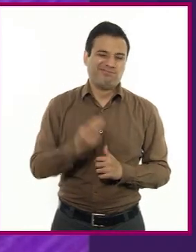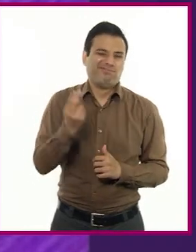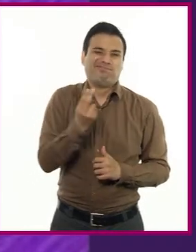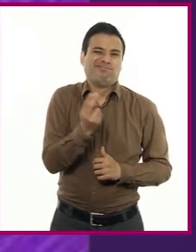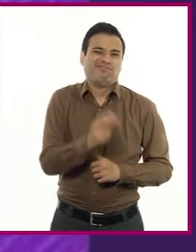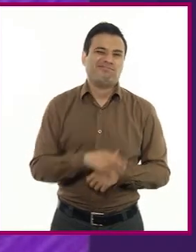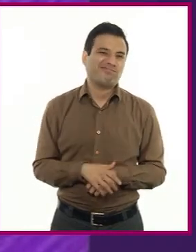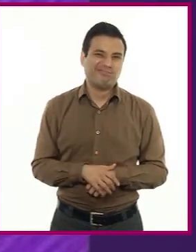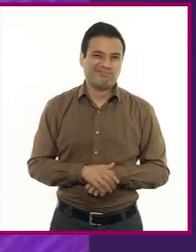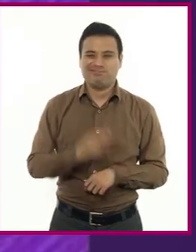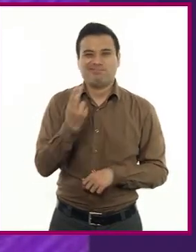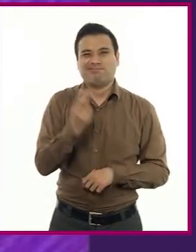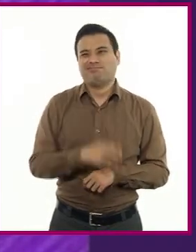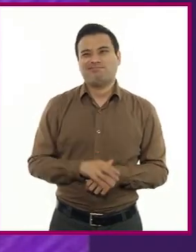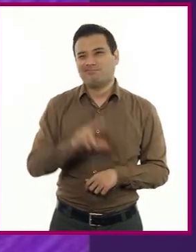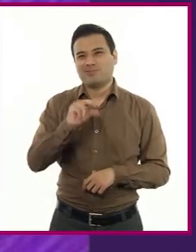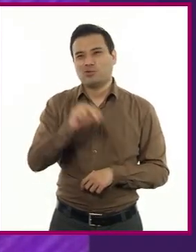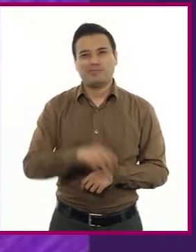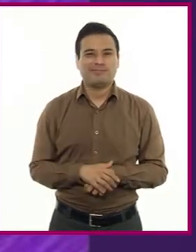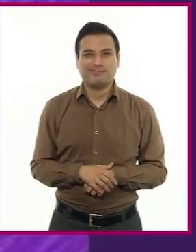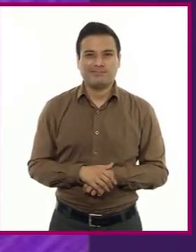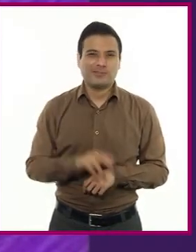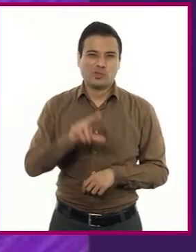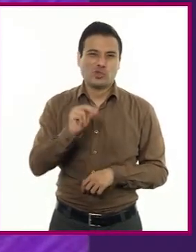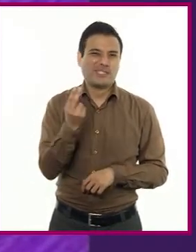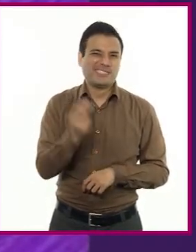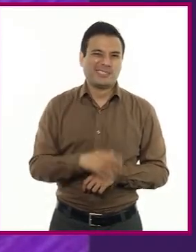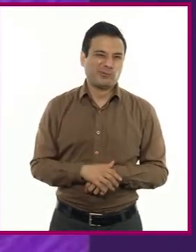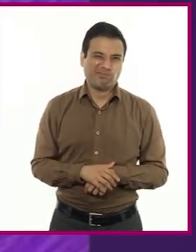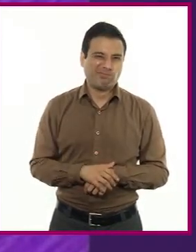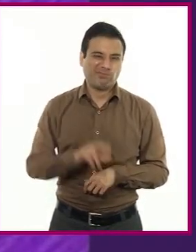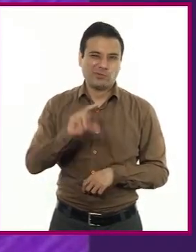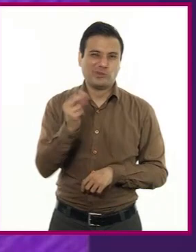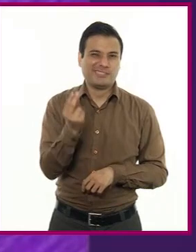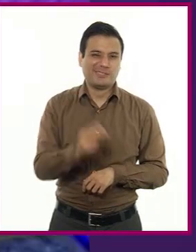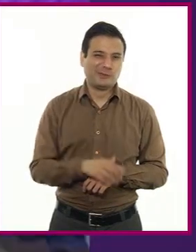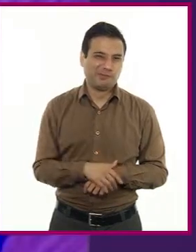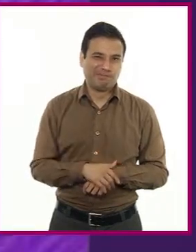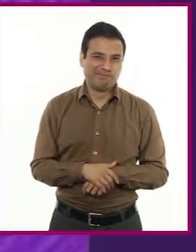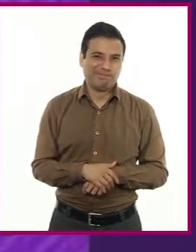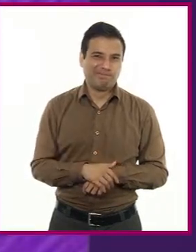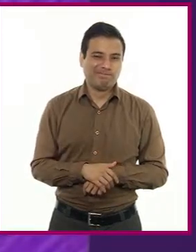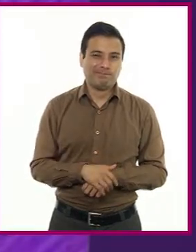that. No, let's not. No, let's not. Let's not.